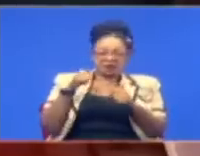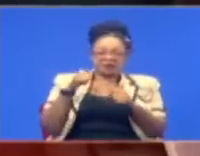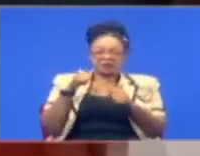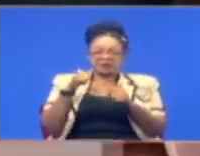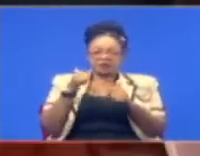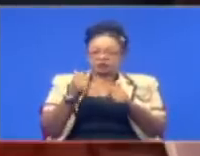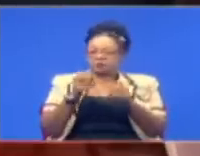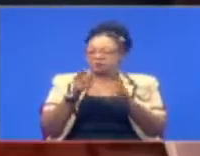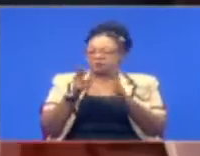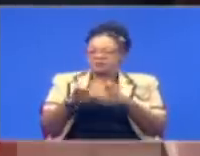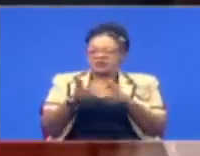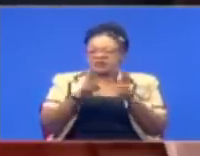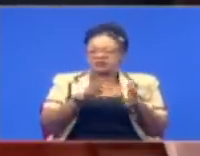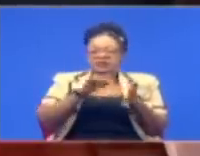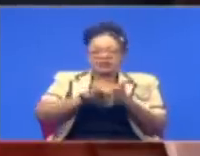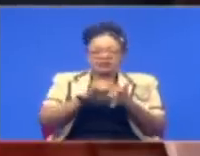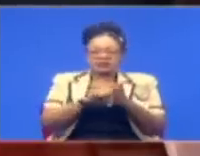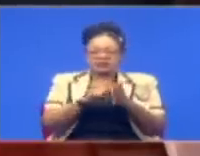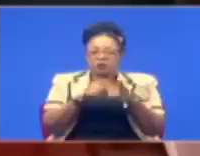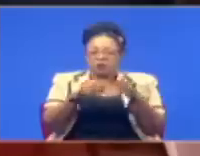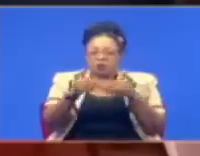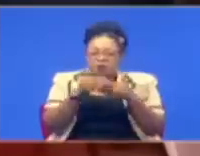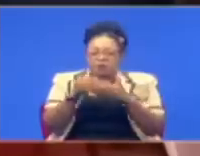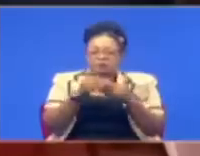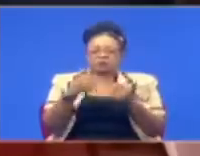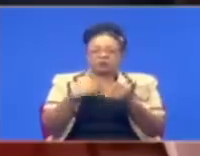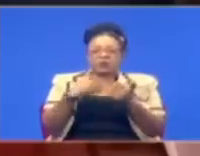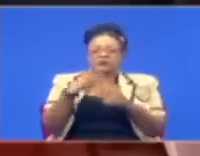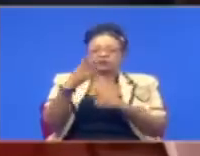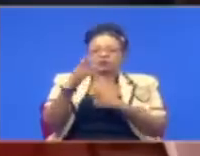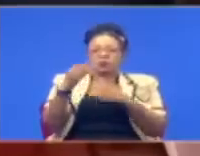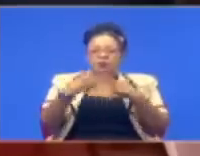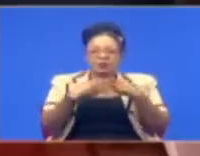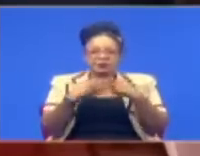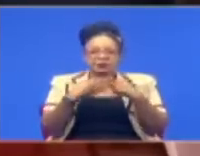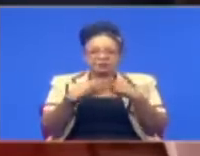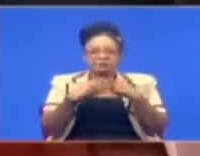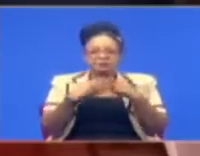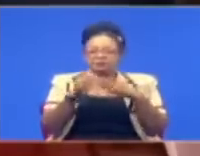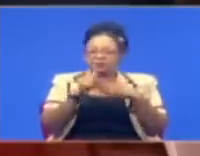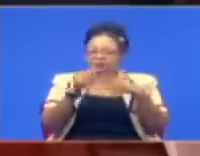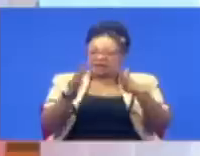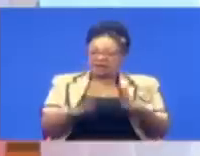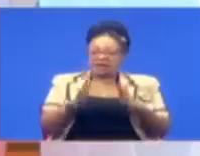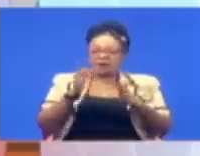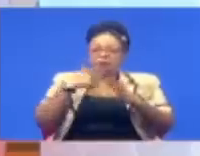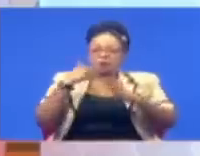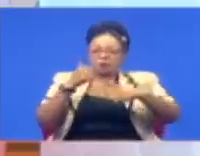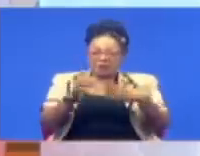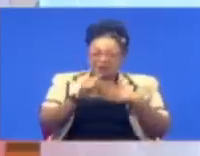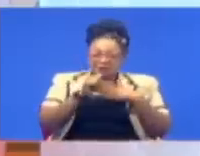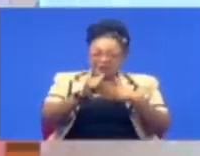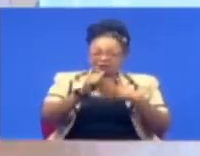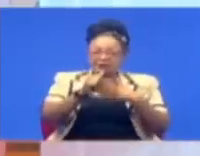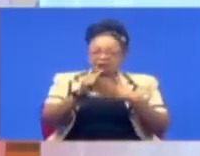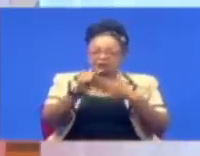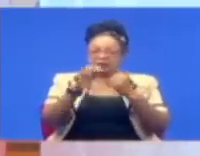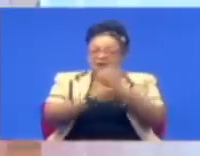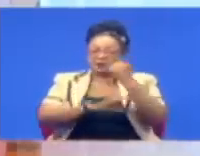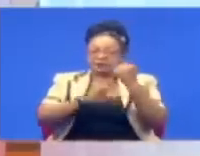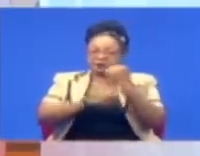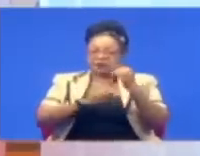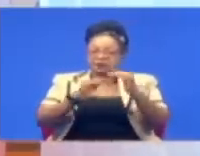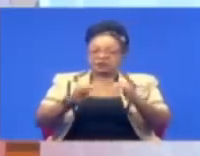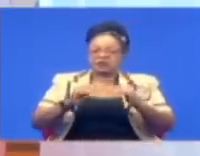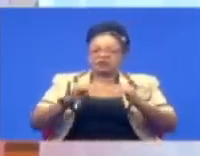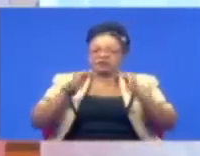nature that we almost experienced in 2008. A leader to take this country to a level